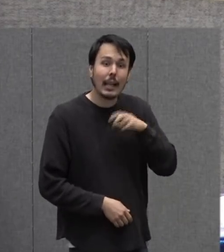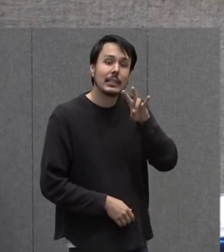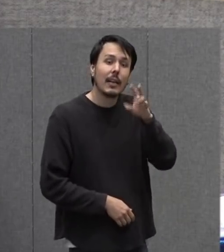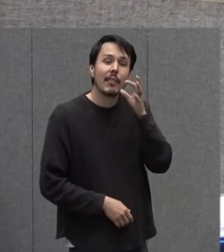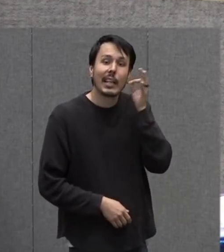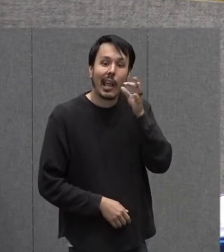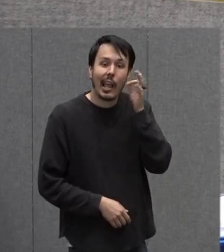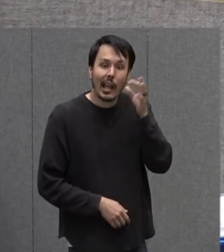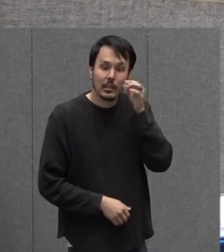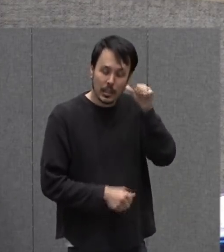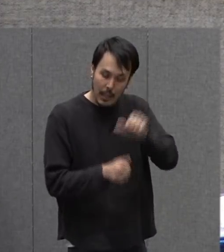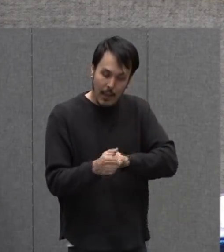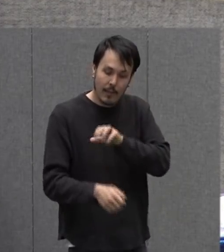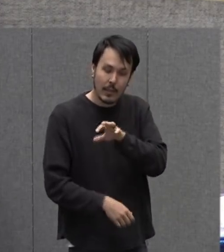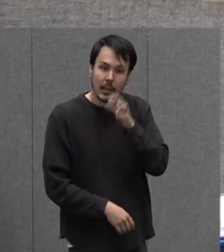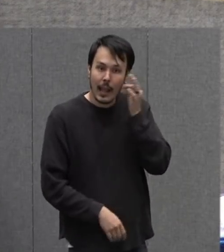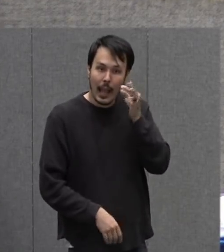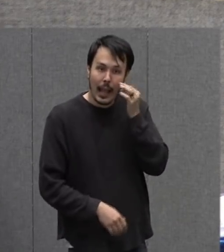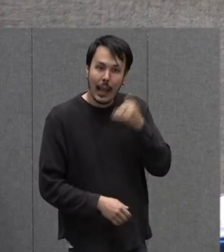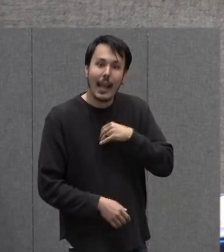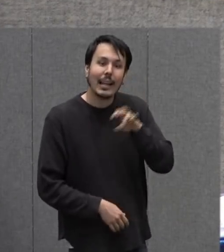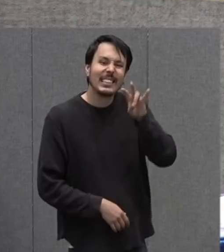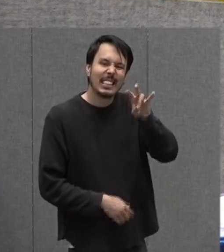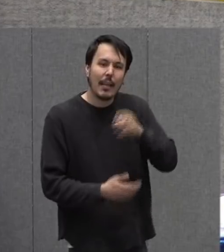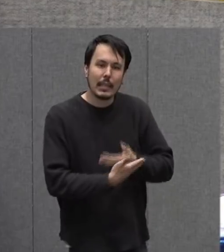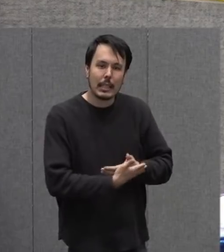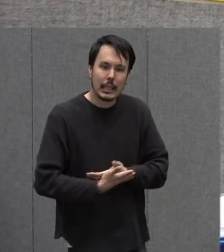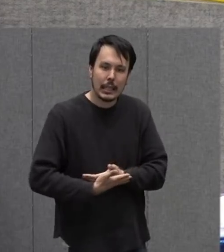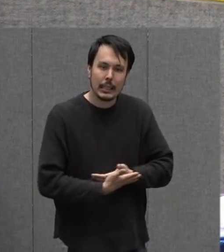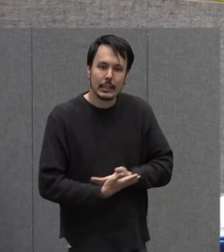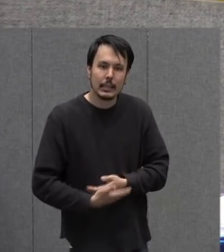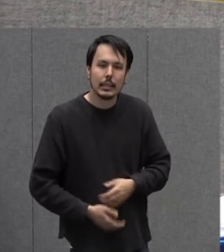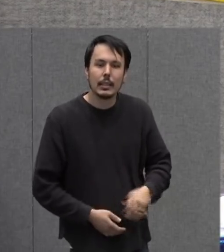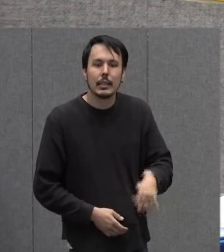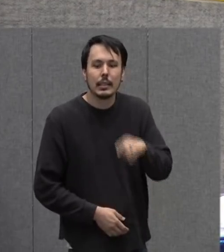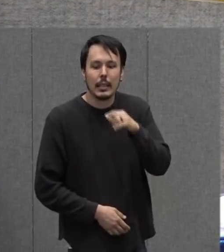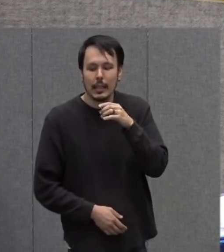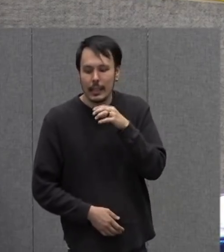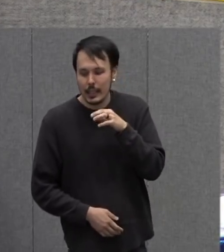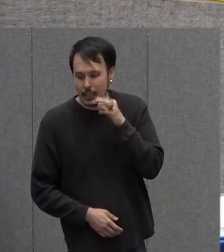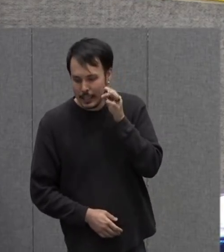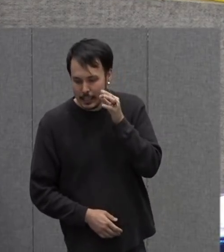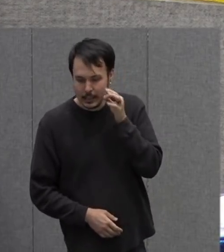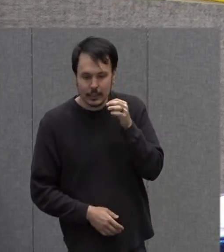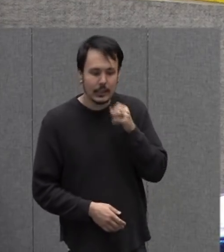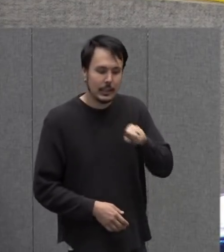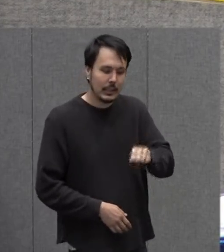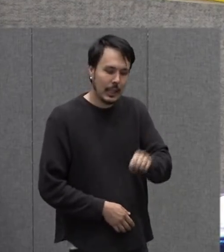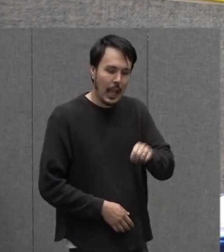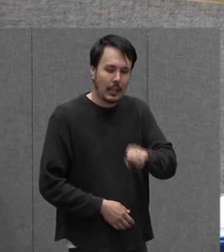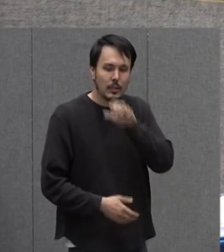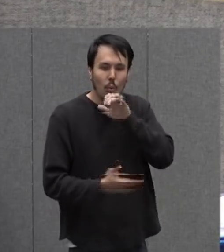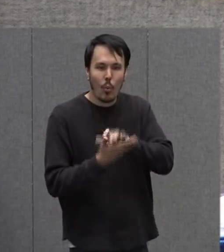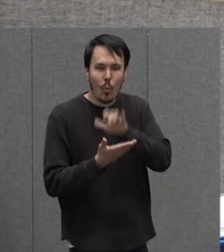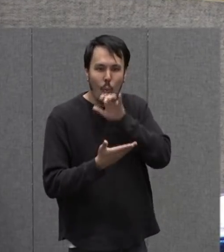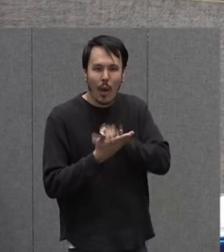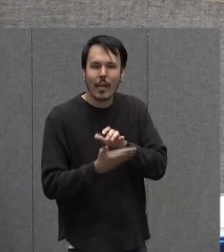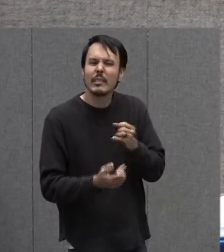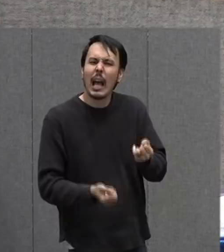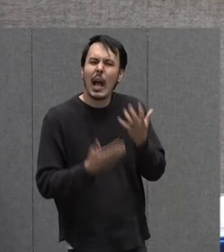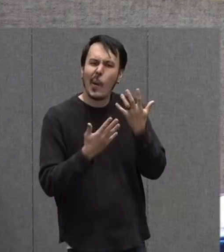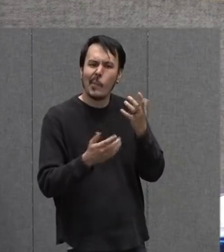Every cat had 7 kittens. Kittens, cats, sacks, and wives. How many were going